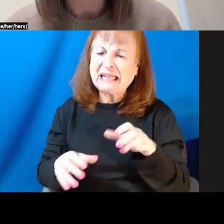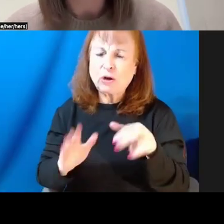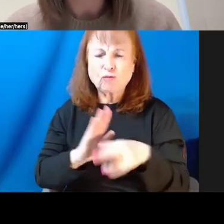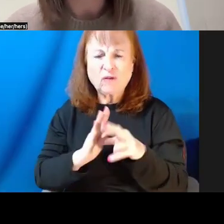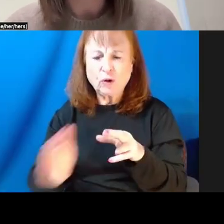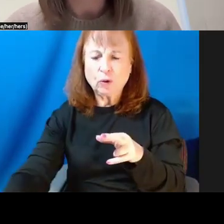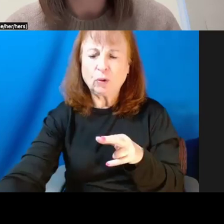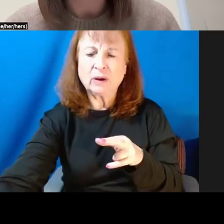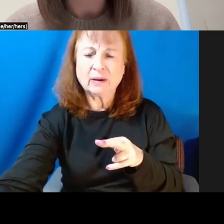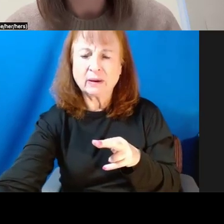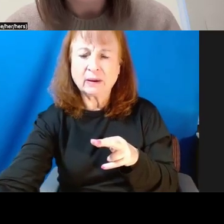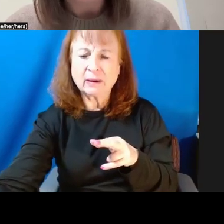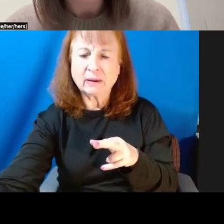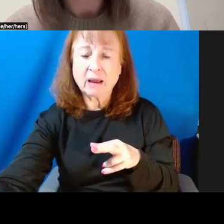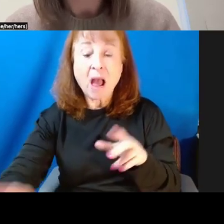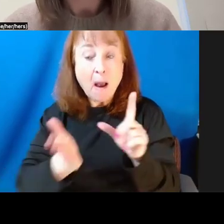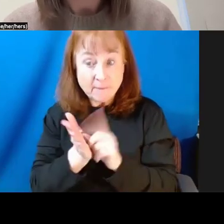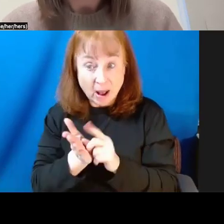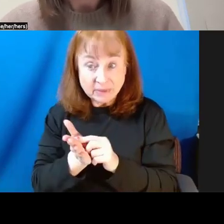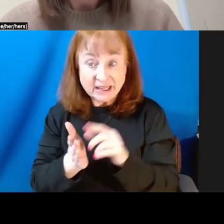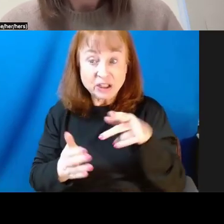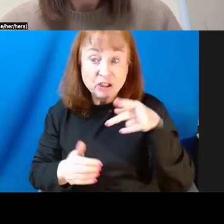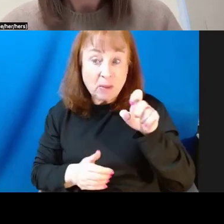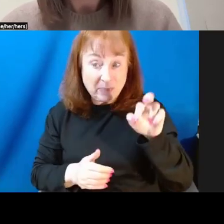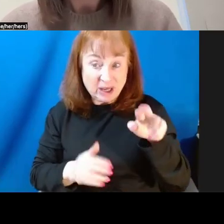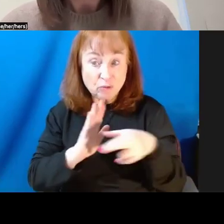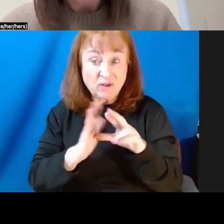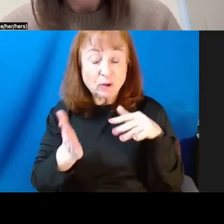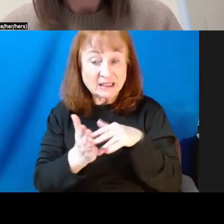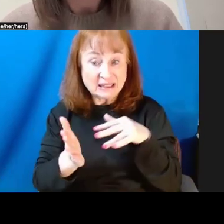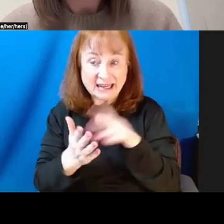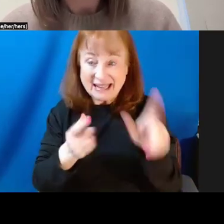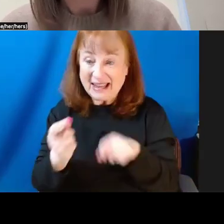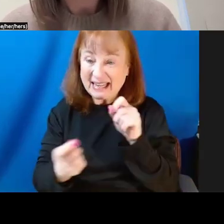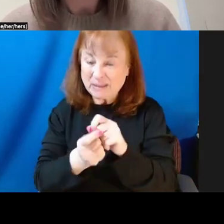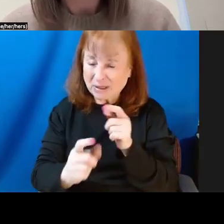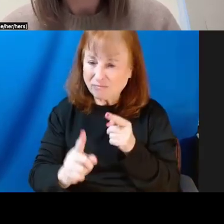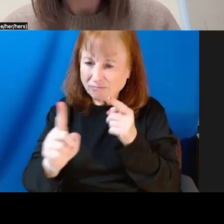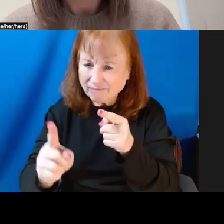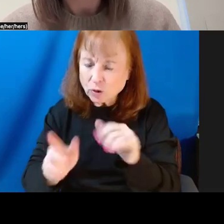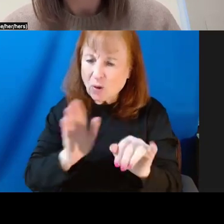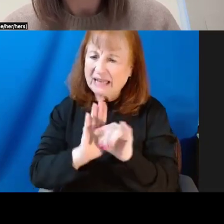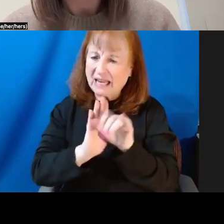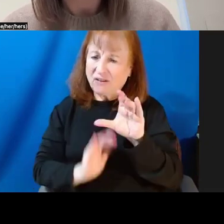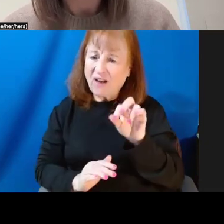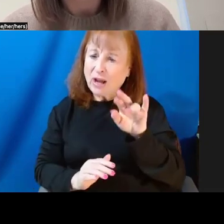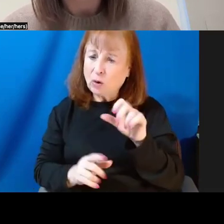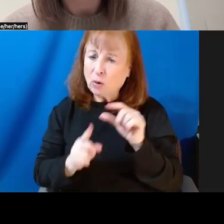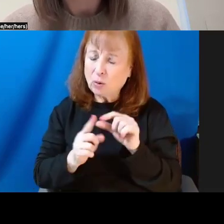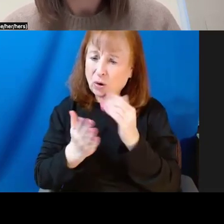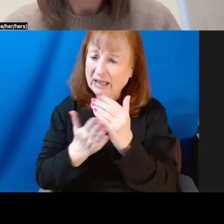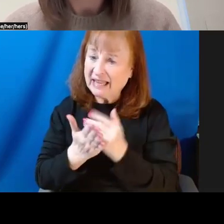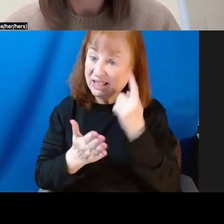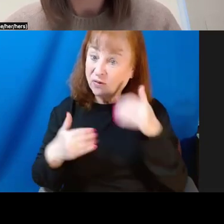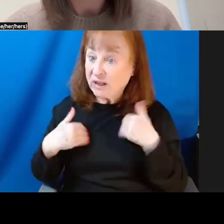of published peer-reviewed studies that explicitly aimed to identify core word lists for young